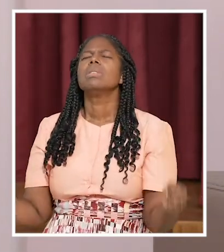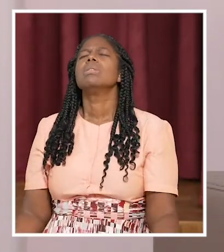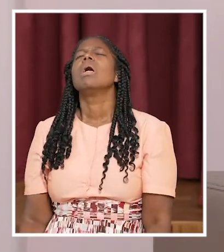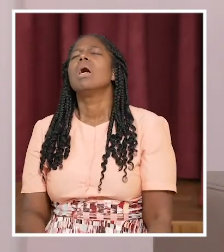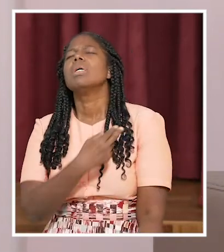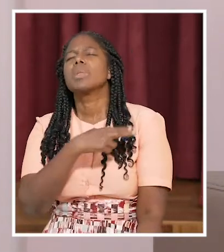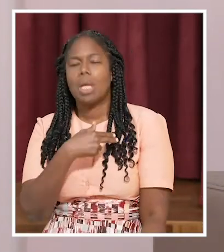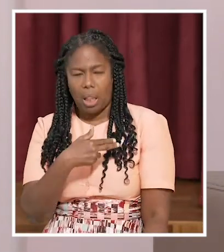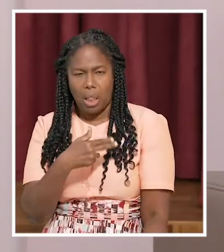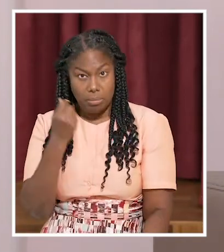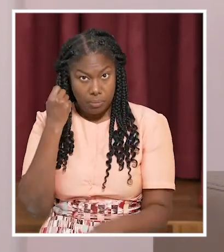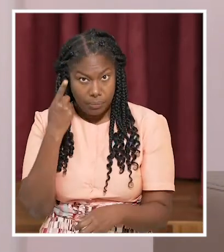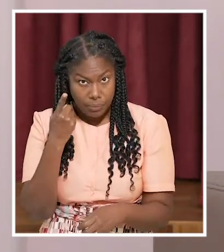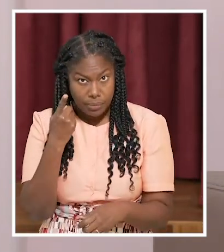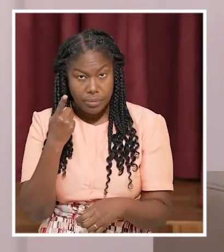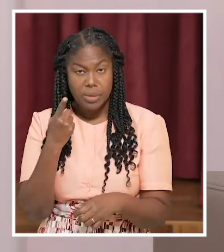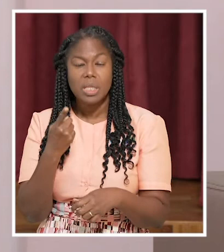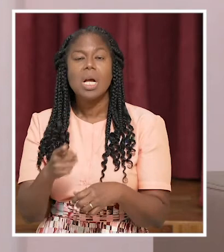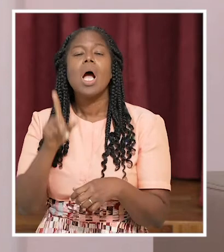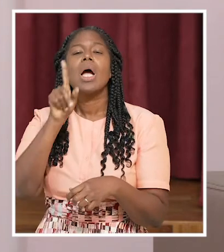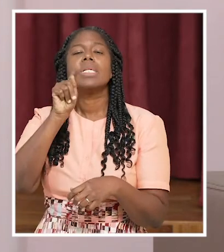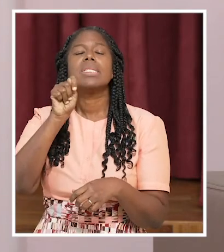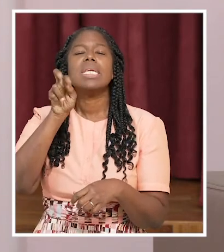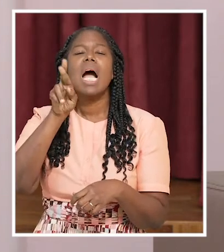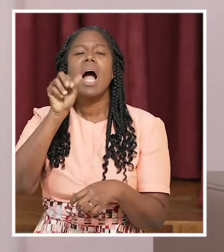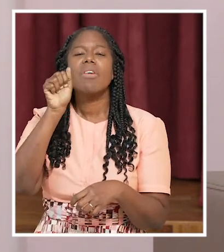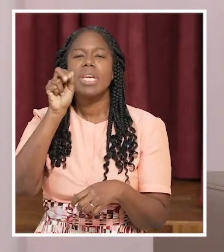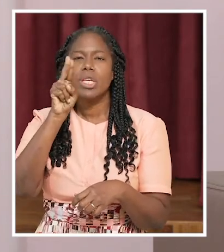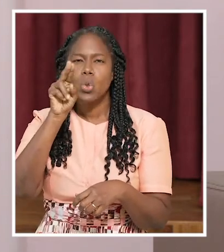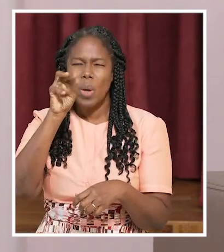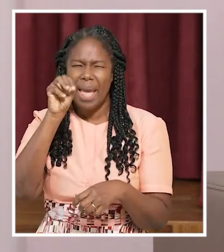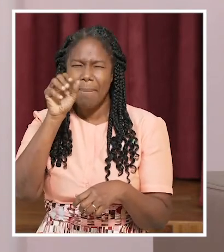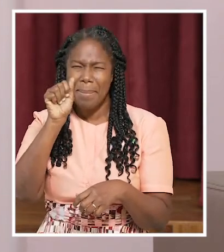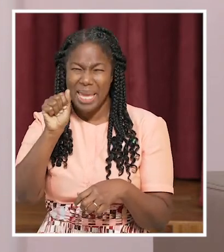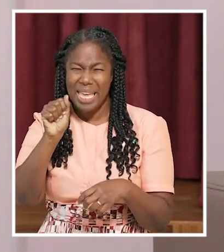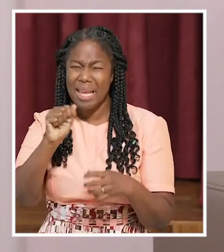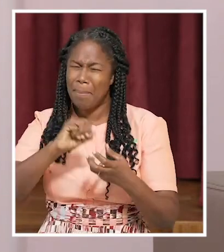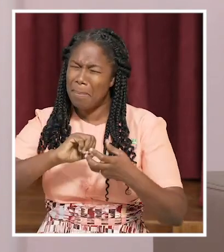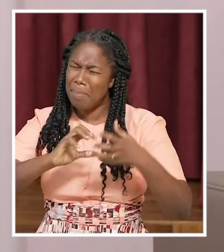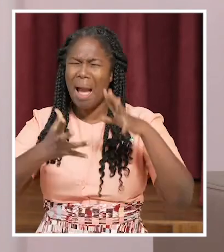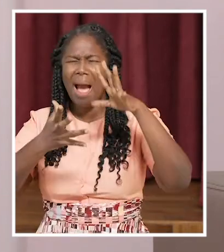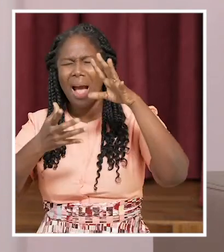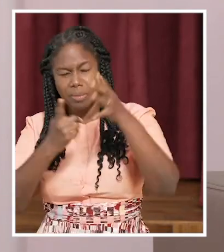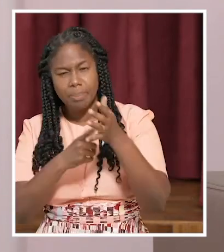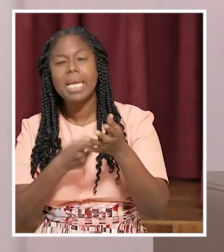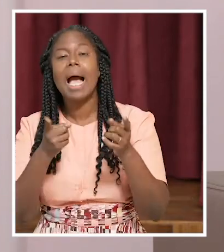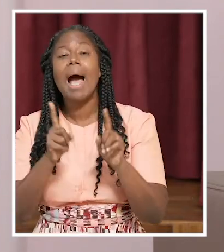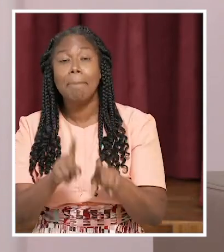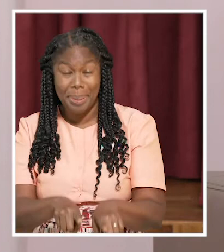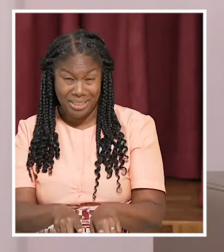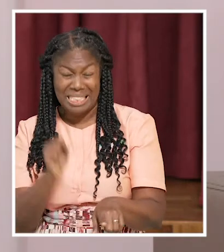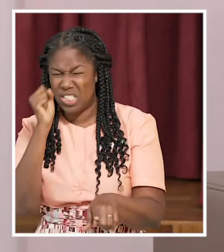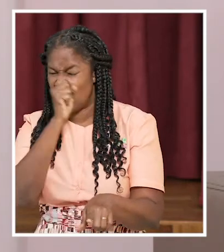to experience those same anxiety symptoms that I mentioned before, together with increased arousal. So you're